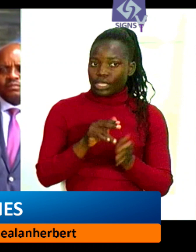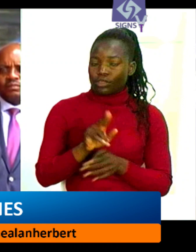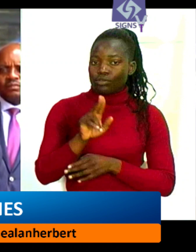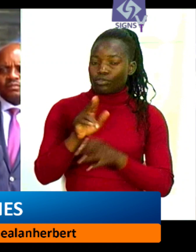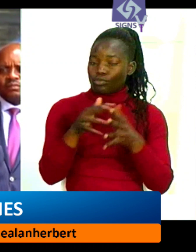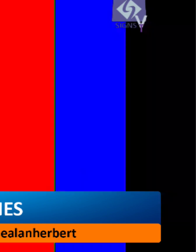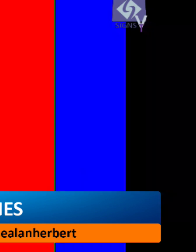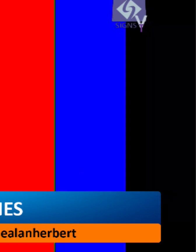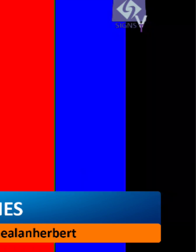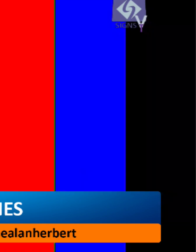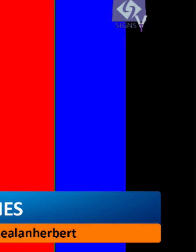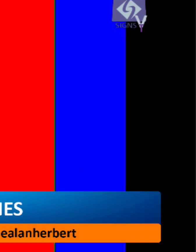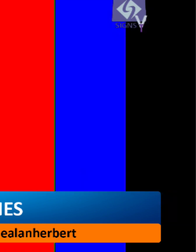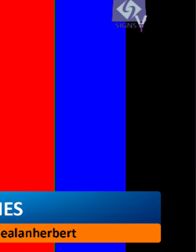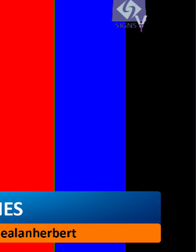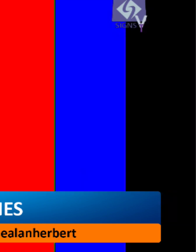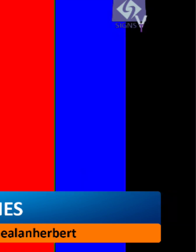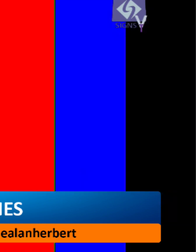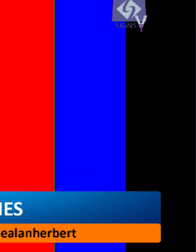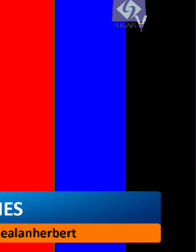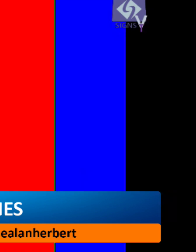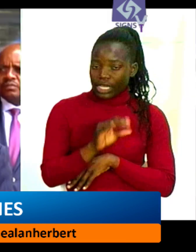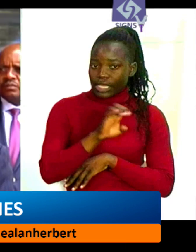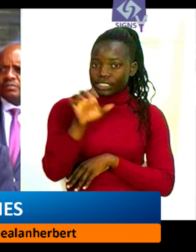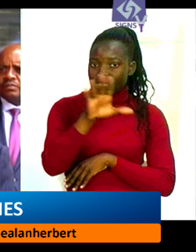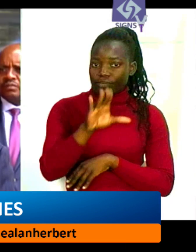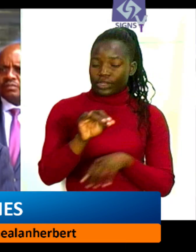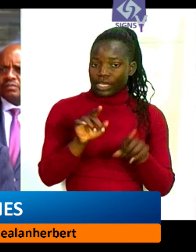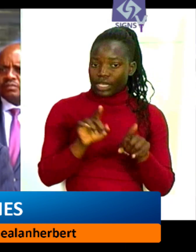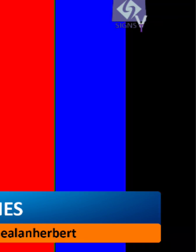we are working very well with the U.S., both in the whole